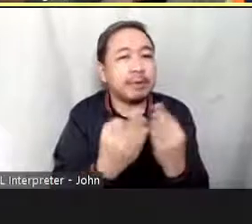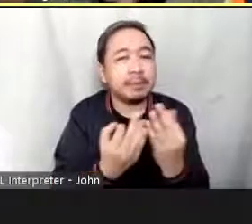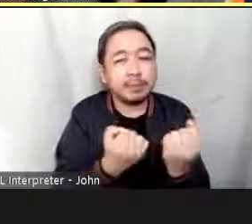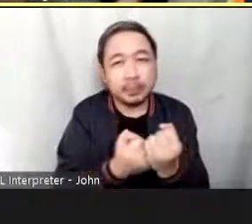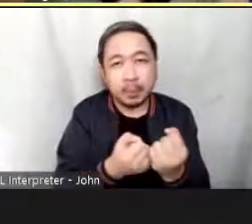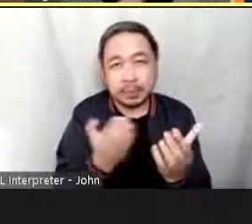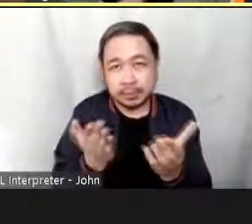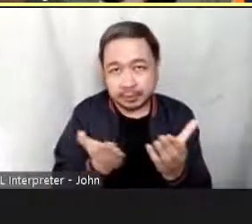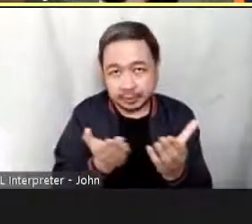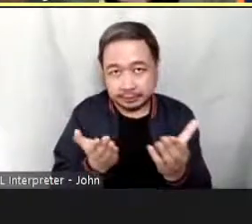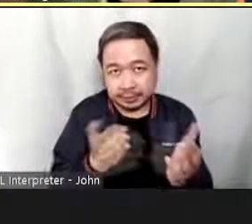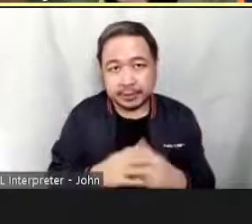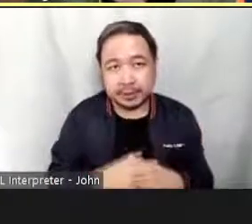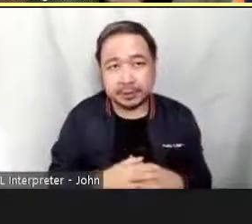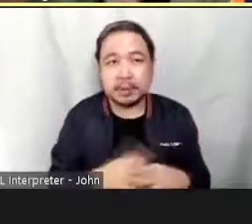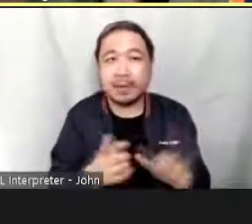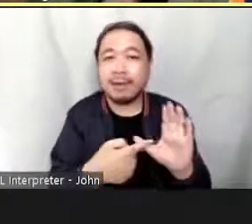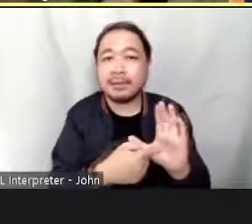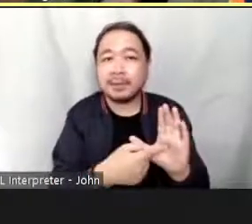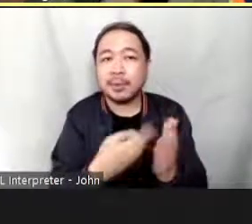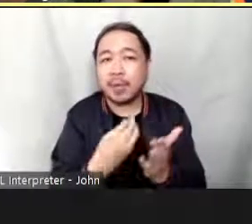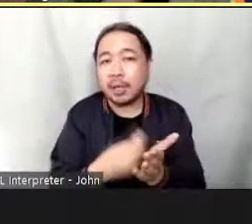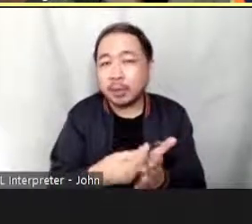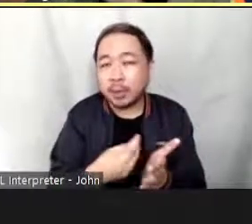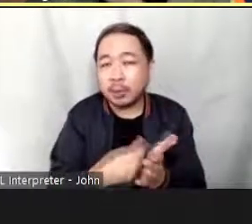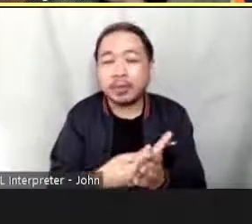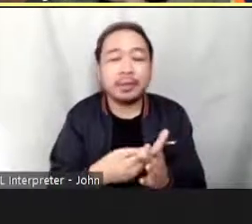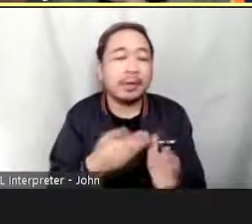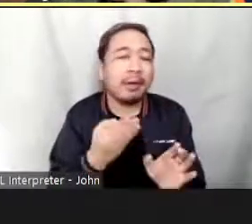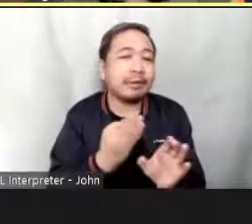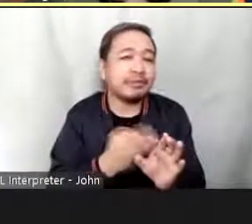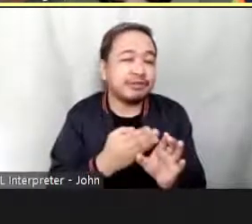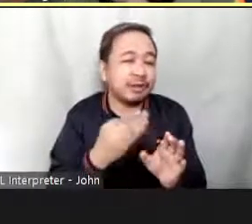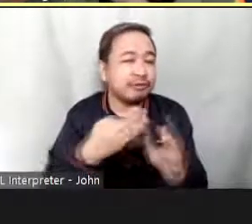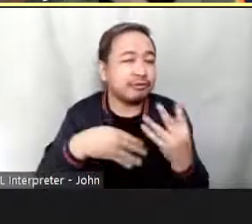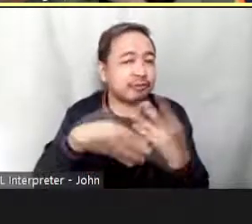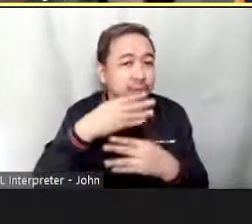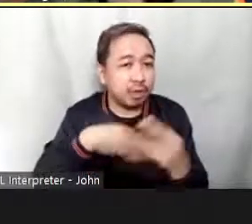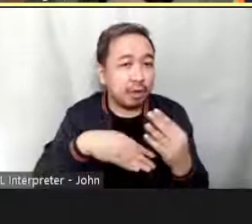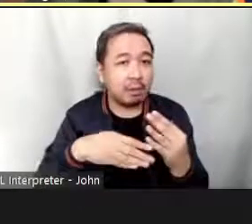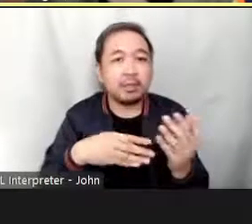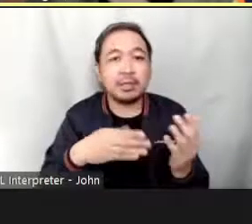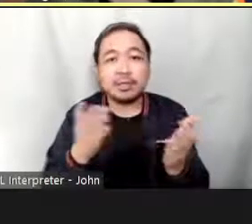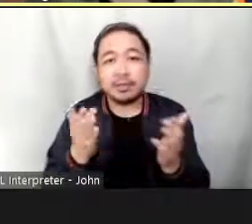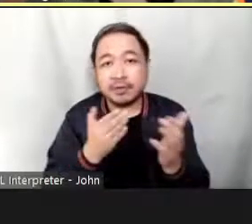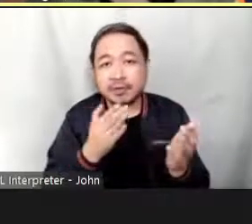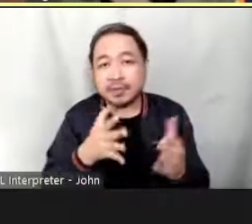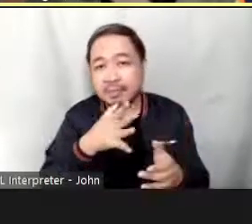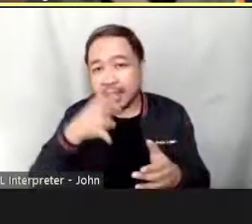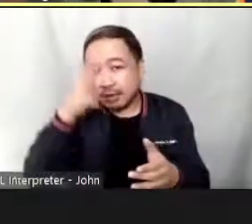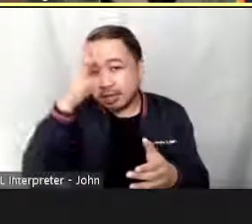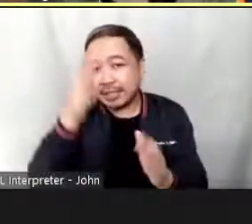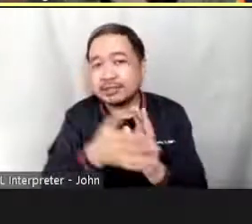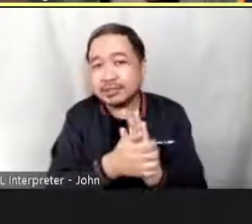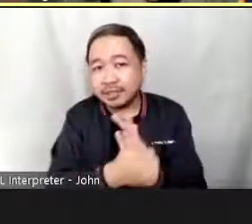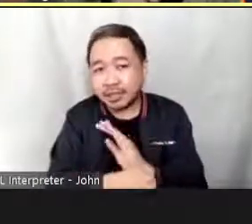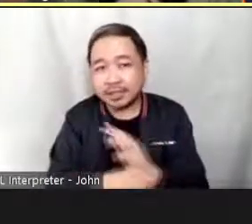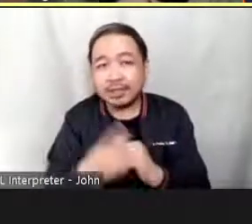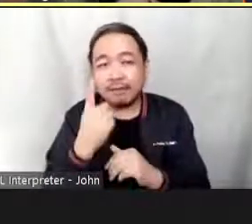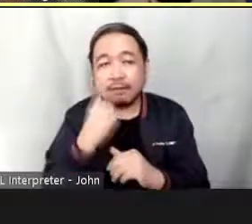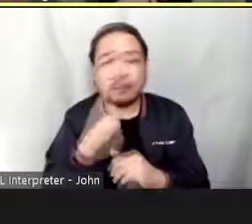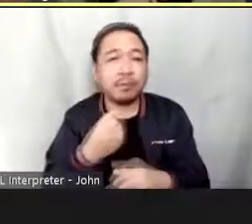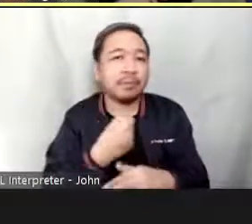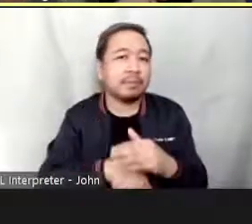services like economic, psychosocial services, parenting skills development, among others, for the